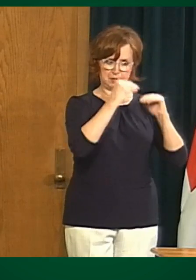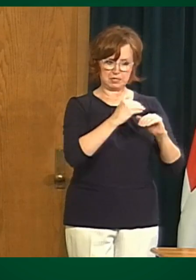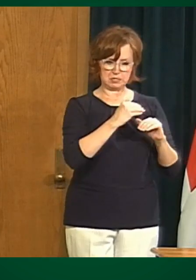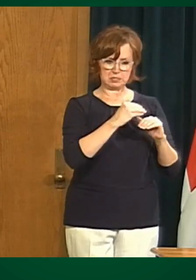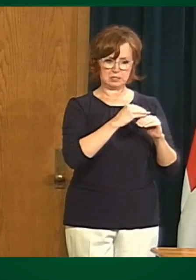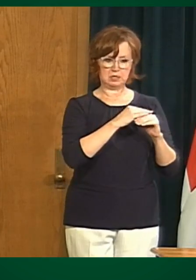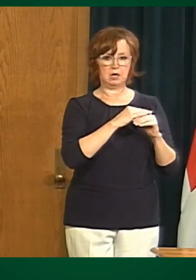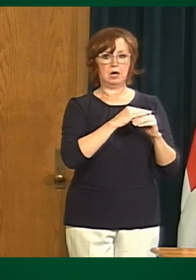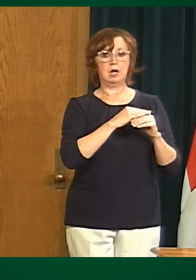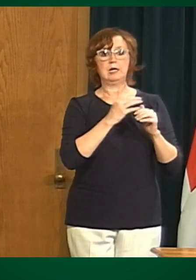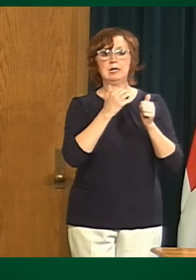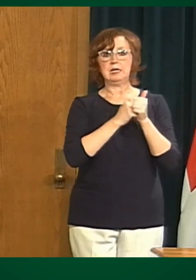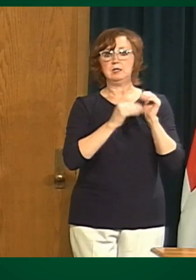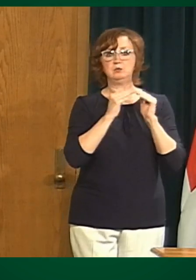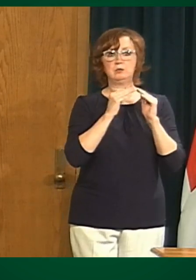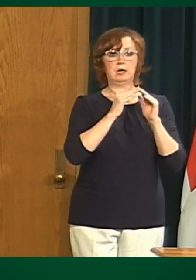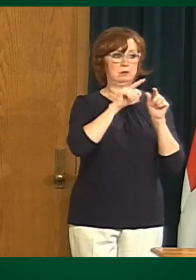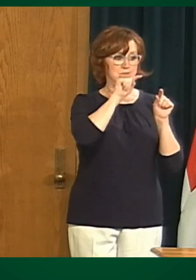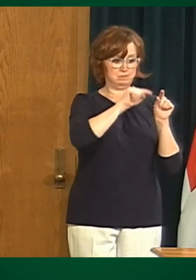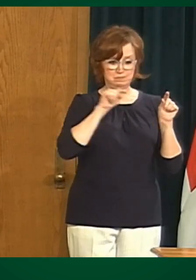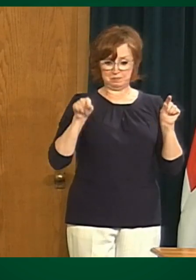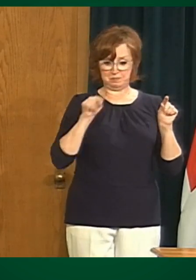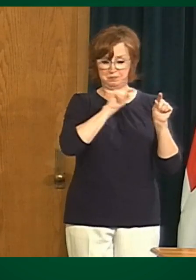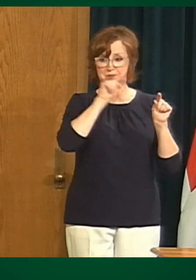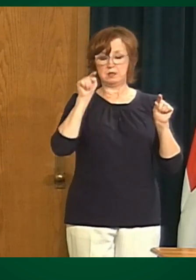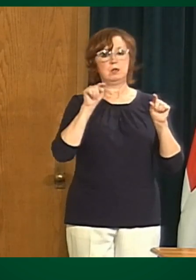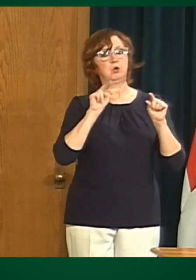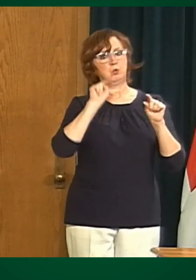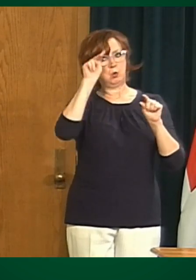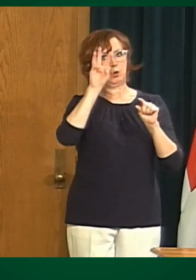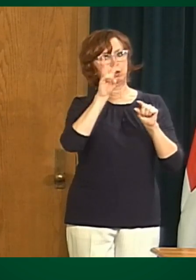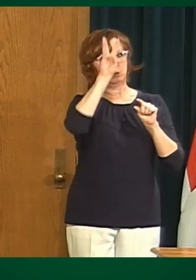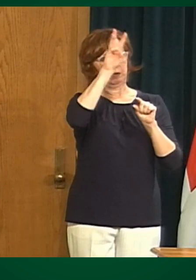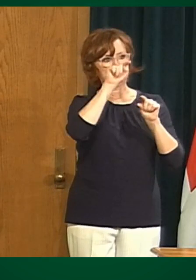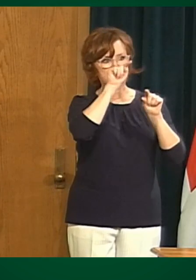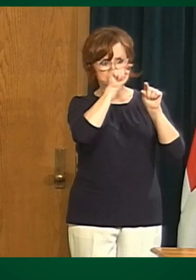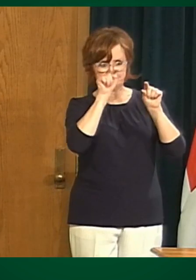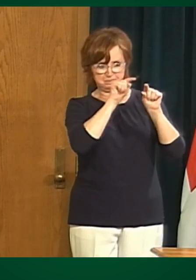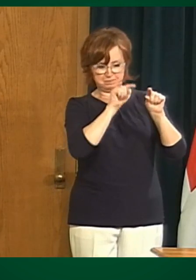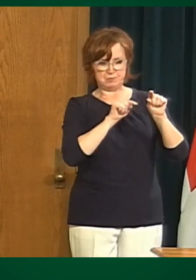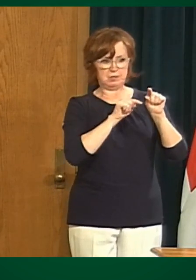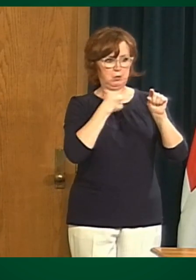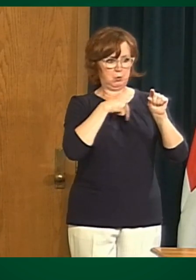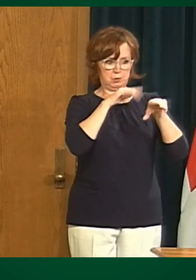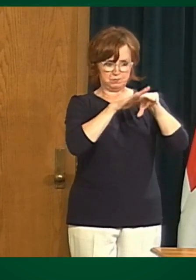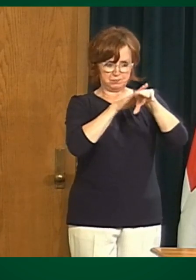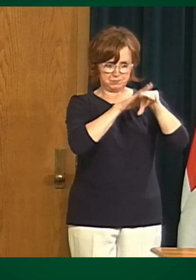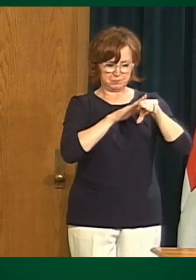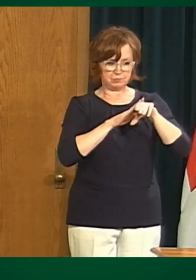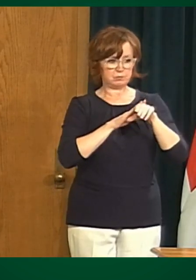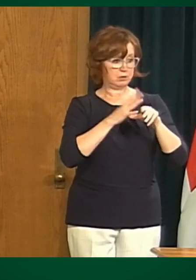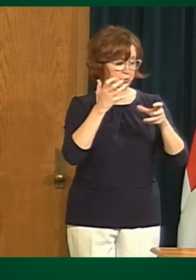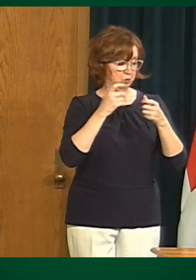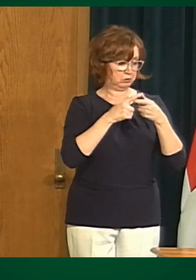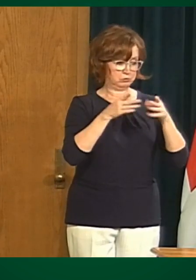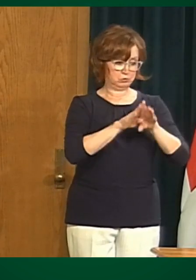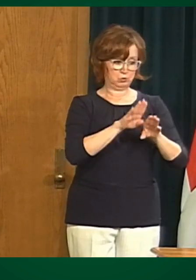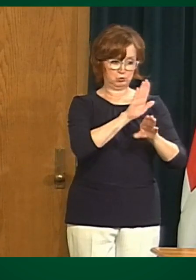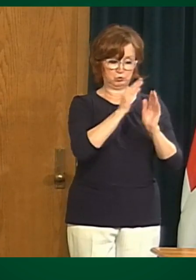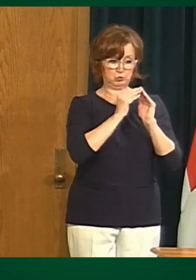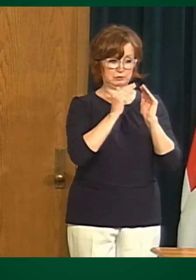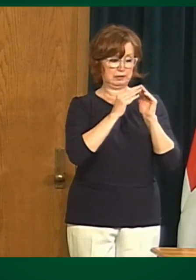the northwestern municipalities. If they opted to do this